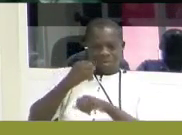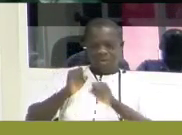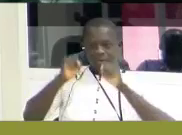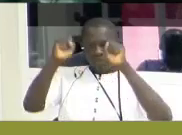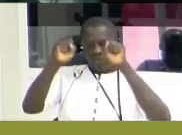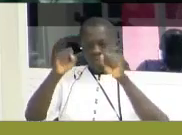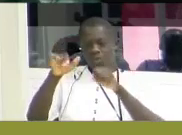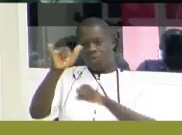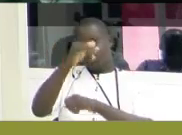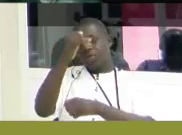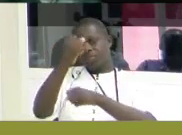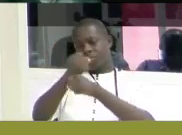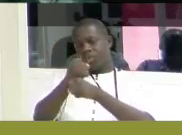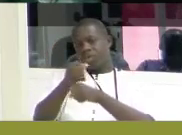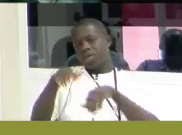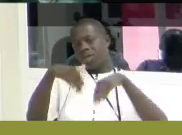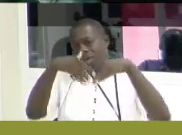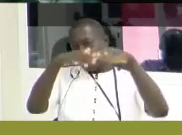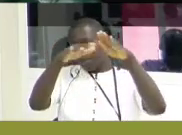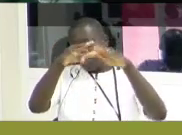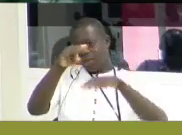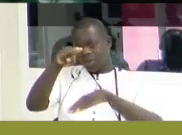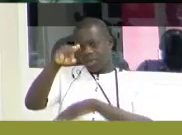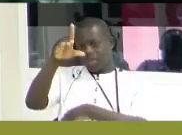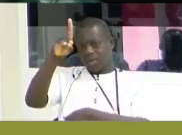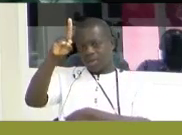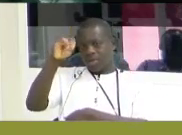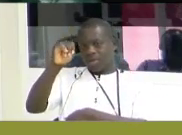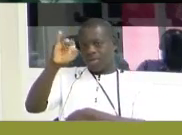led to the suspension of Ndai Tafa Sose.